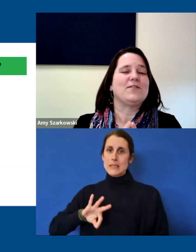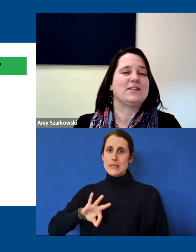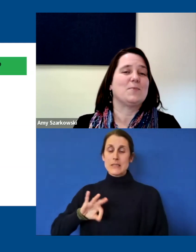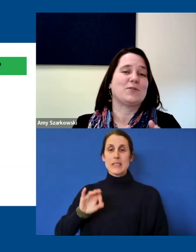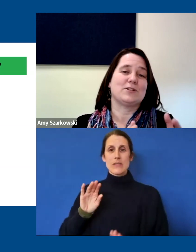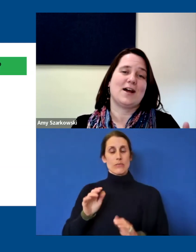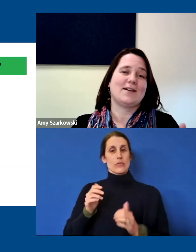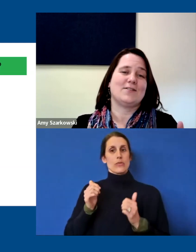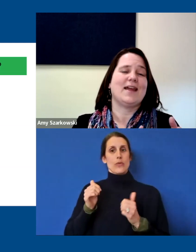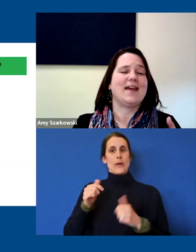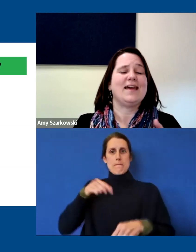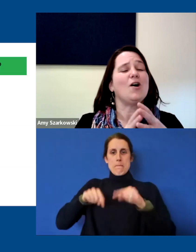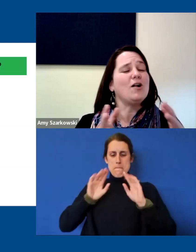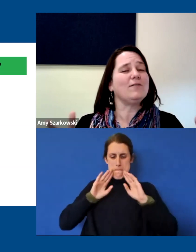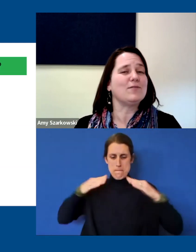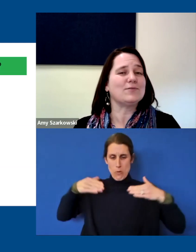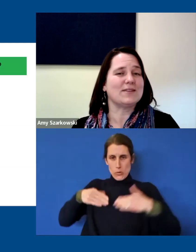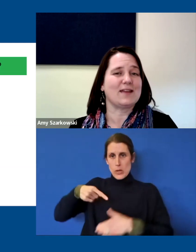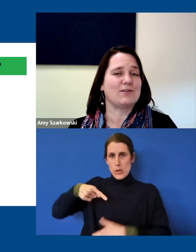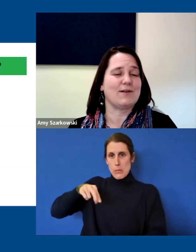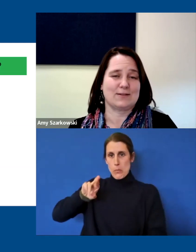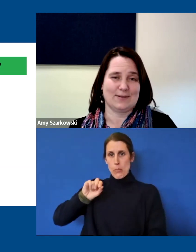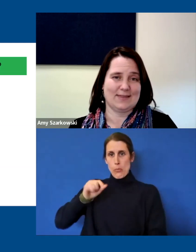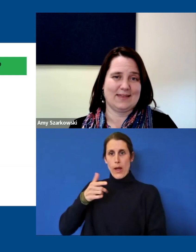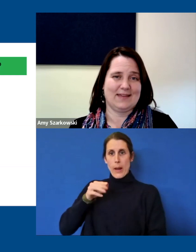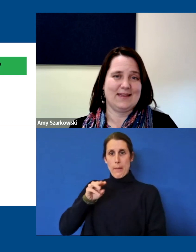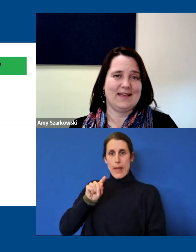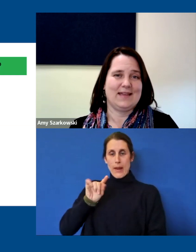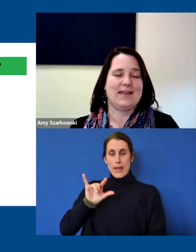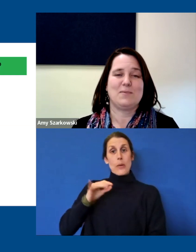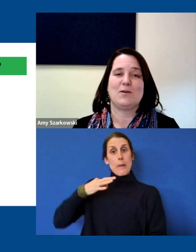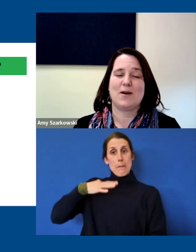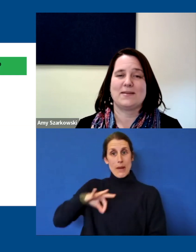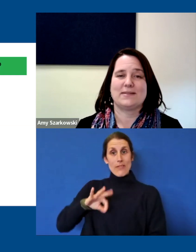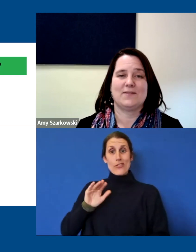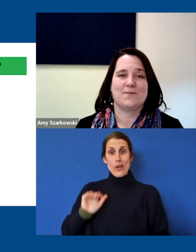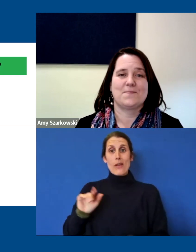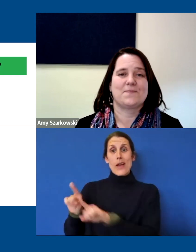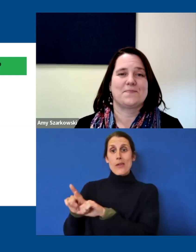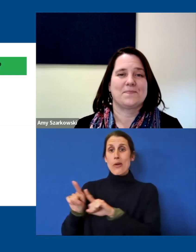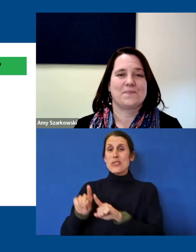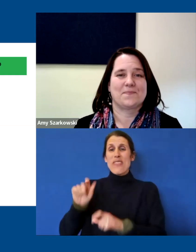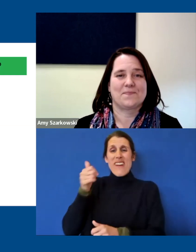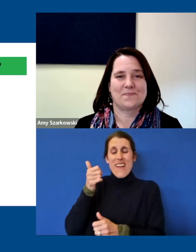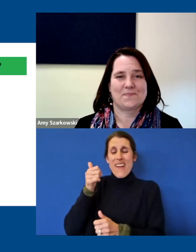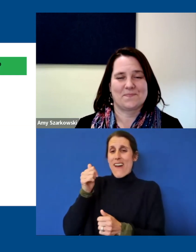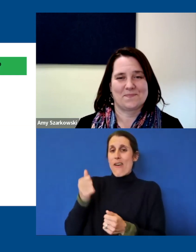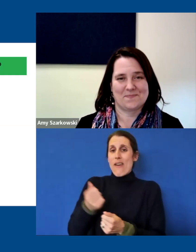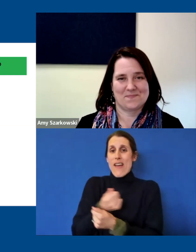the benefit to both the child and all of those that they interact with can be quite positive.